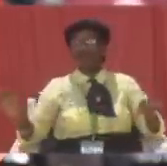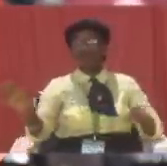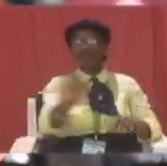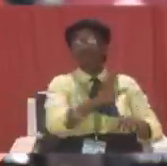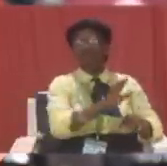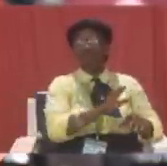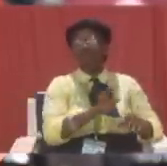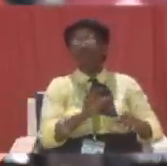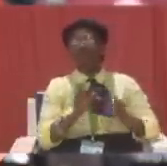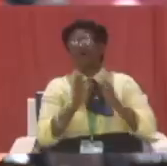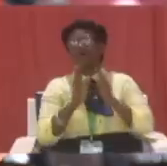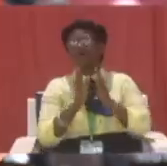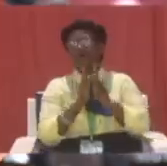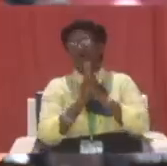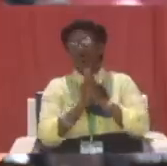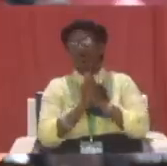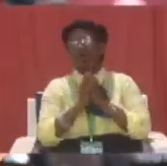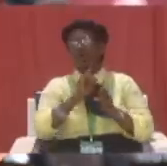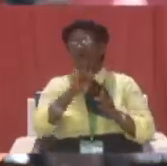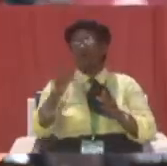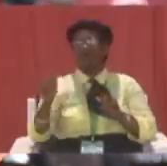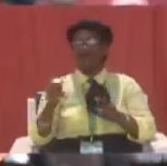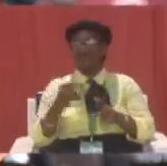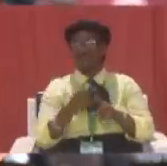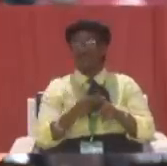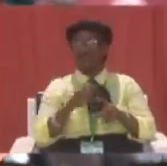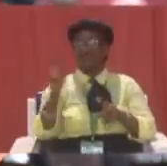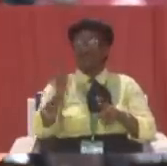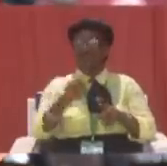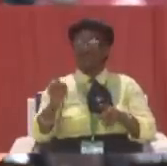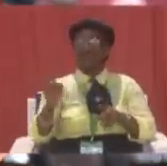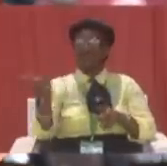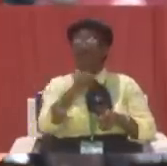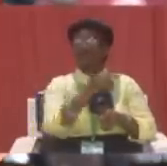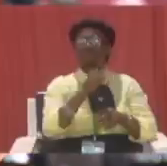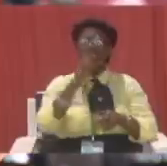so you don't become separated from your children.